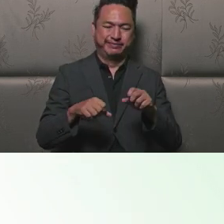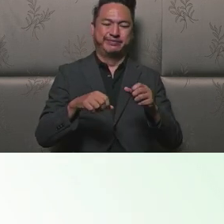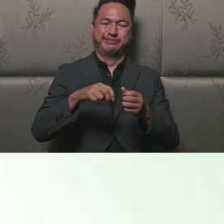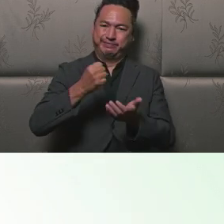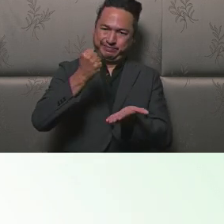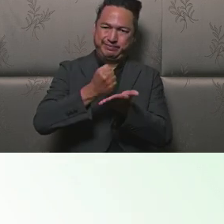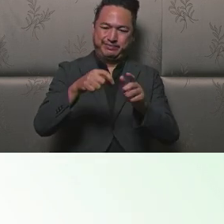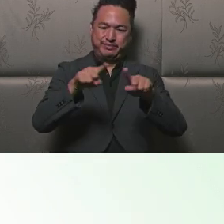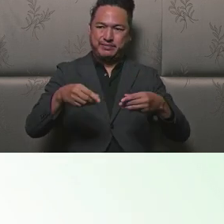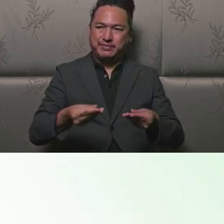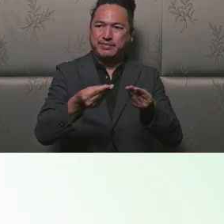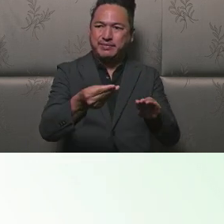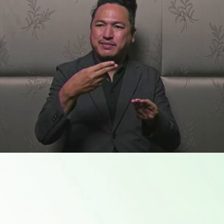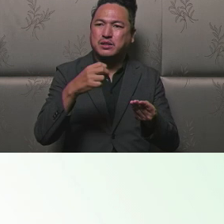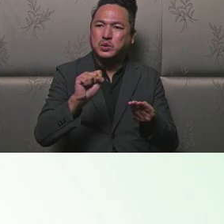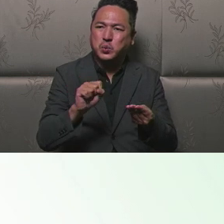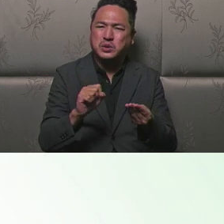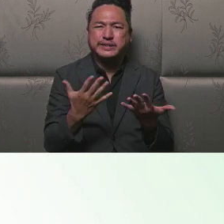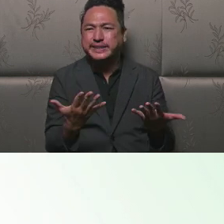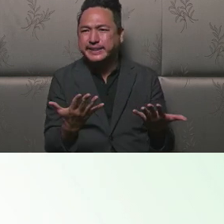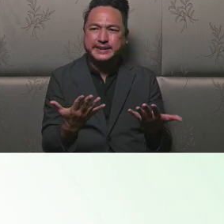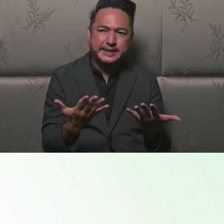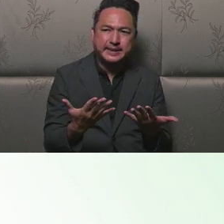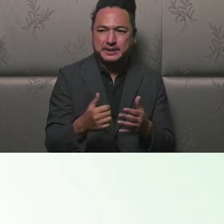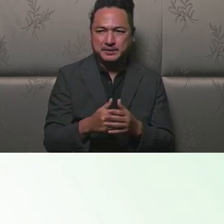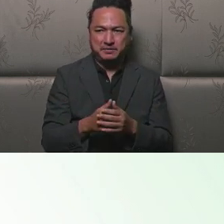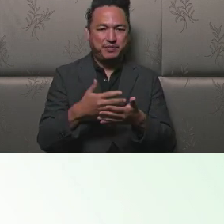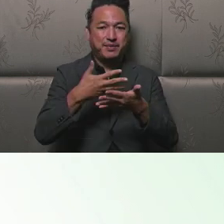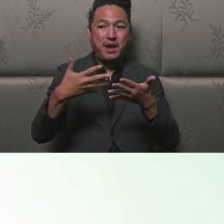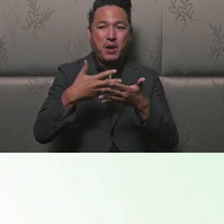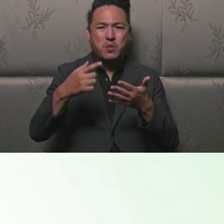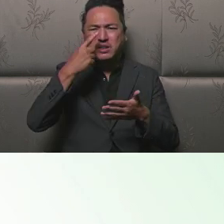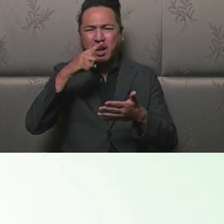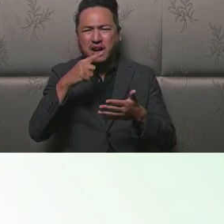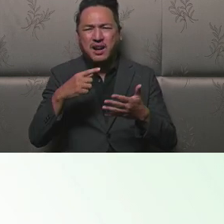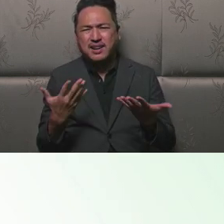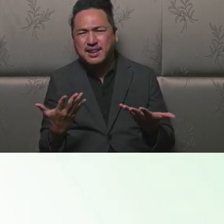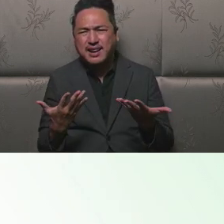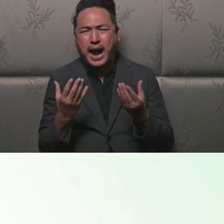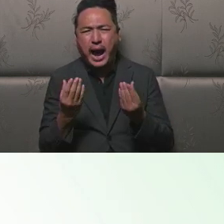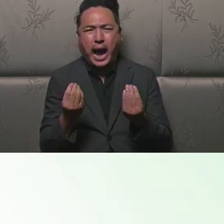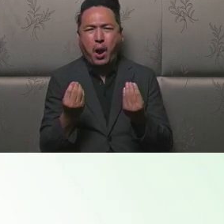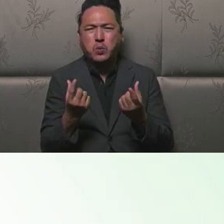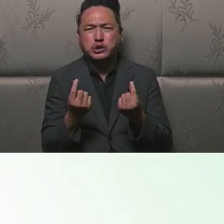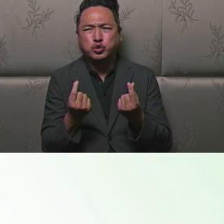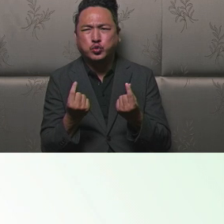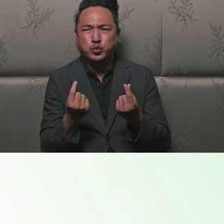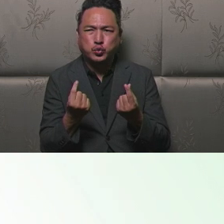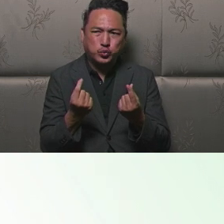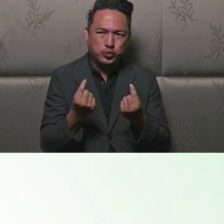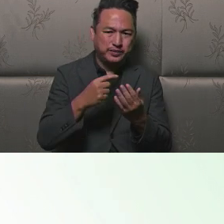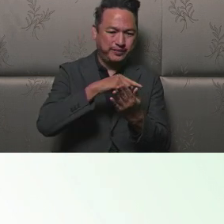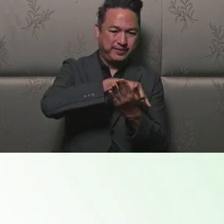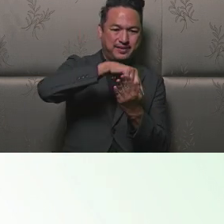We also, in some areas, particularly many refugees live in very remote areas, so a local school is not